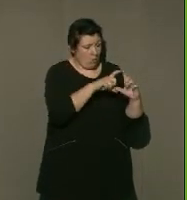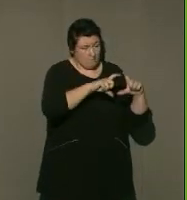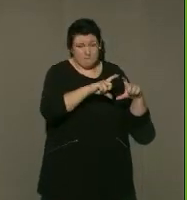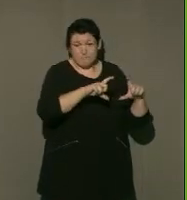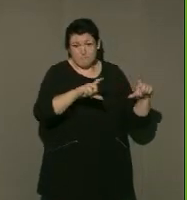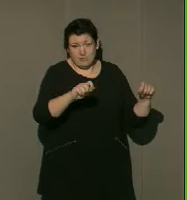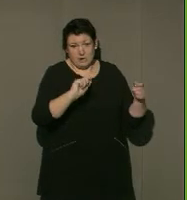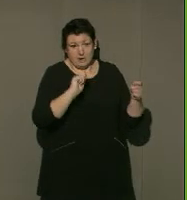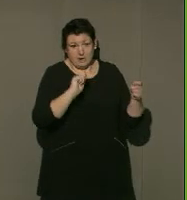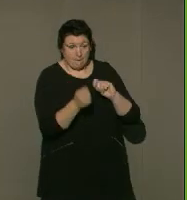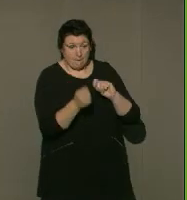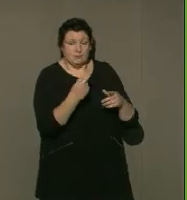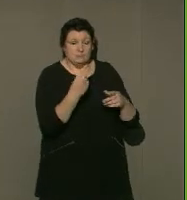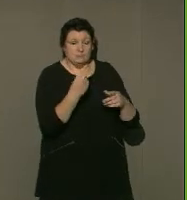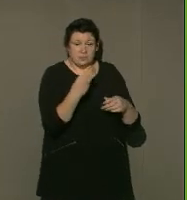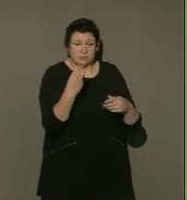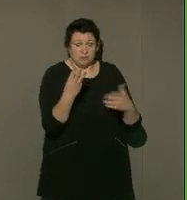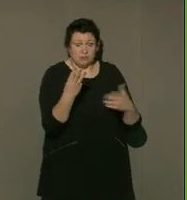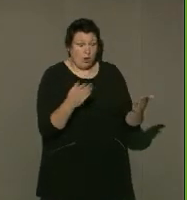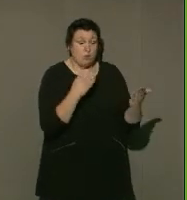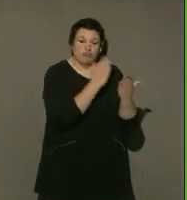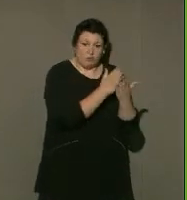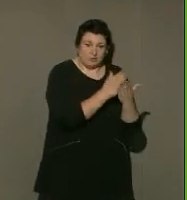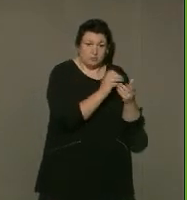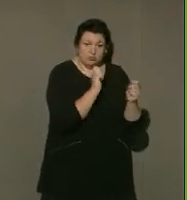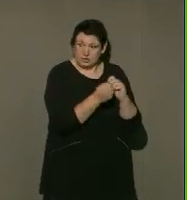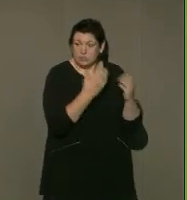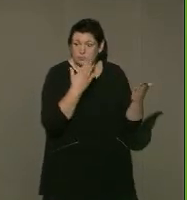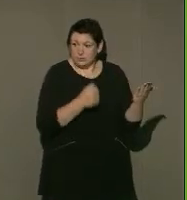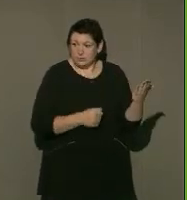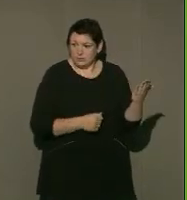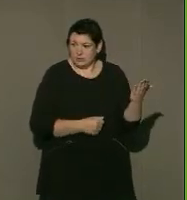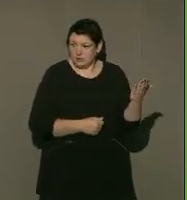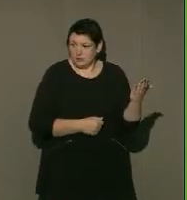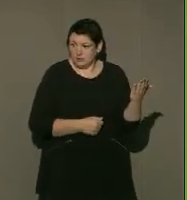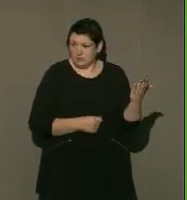amendment 23 ruled back in order. Is Liam McKellan?